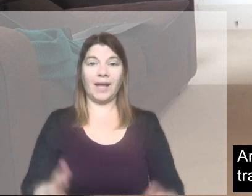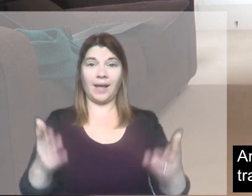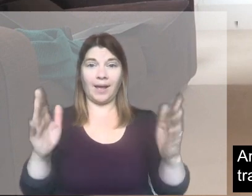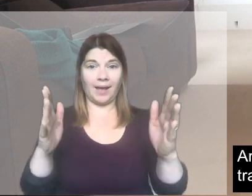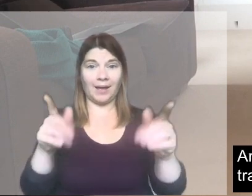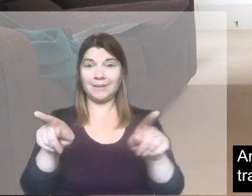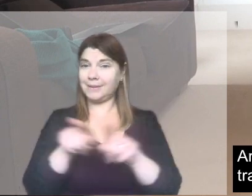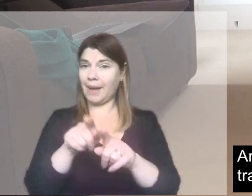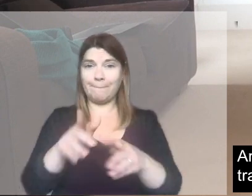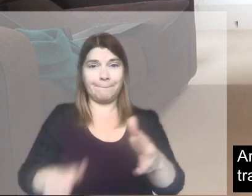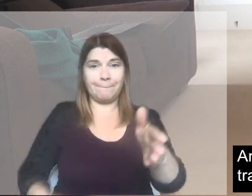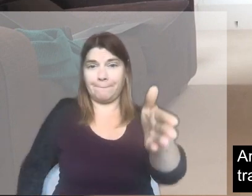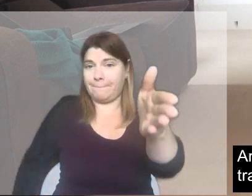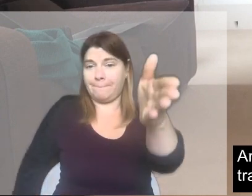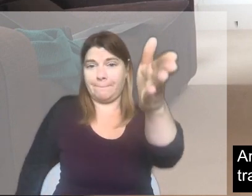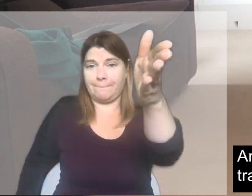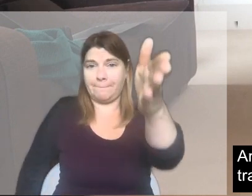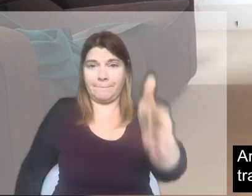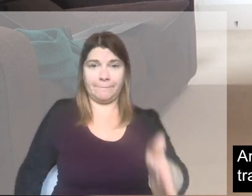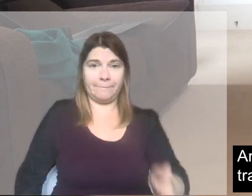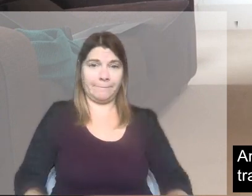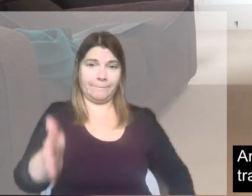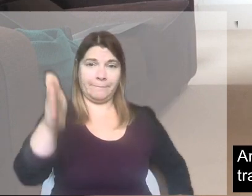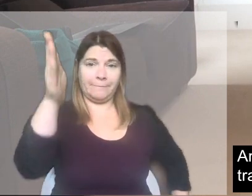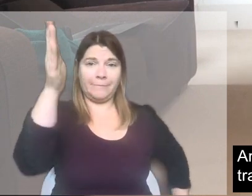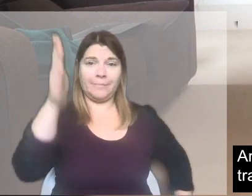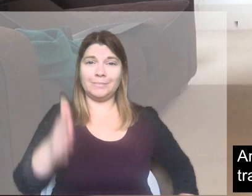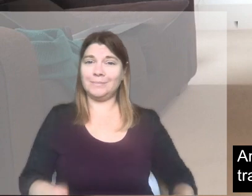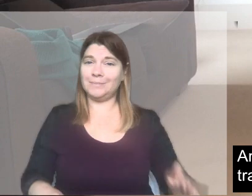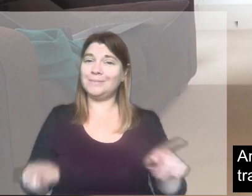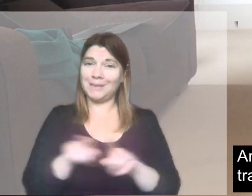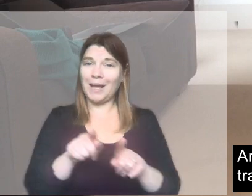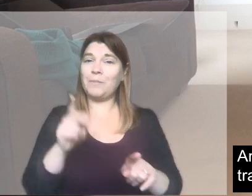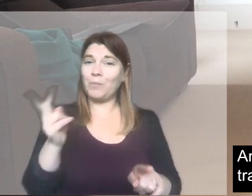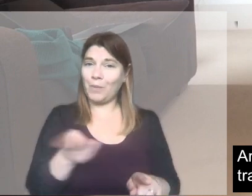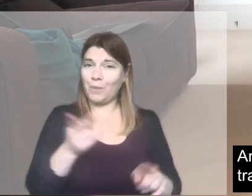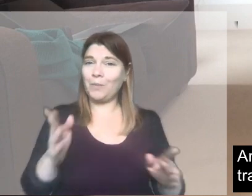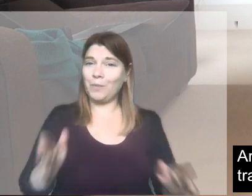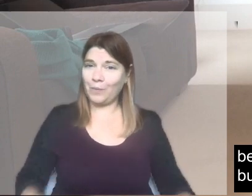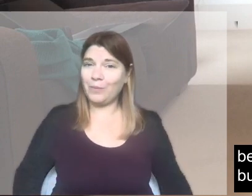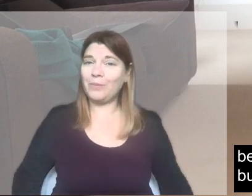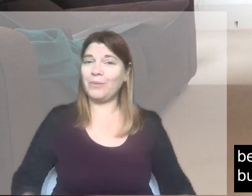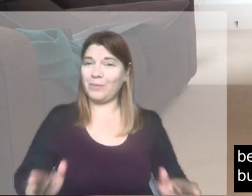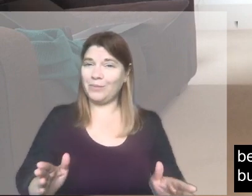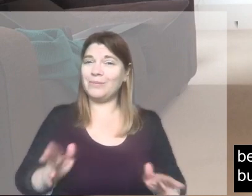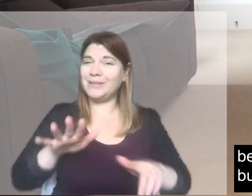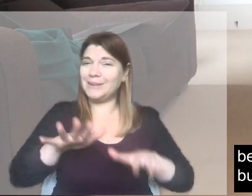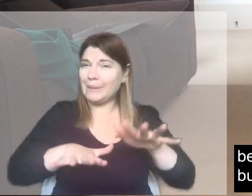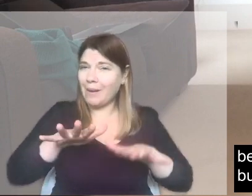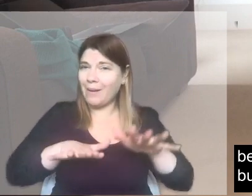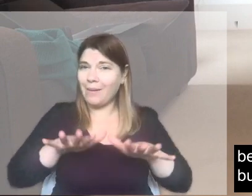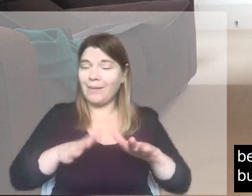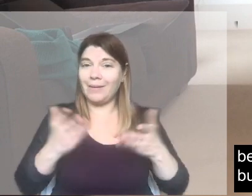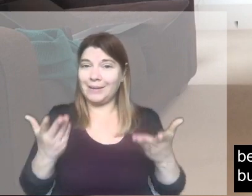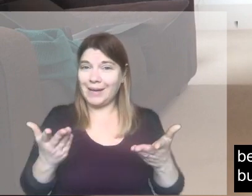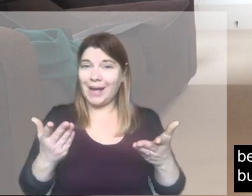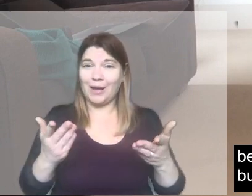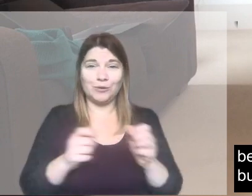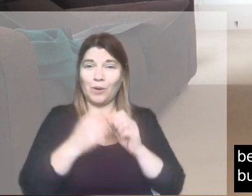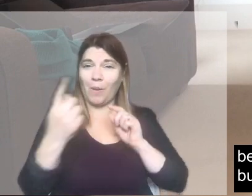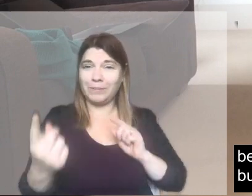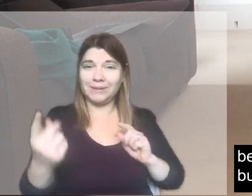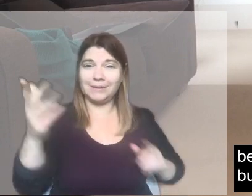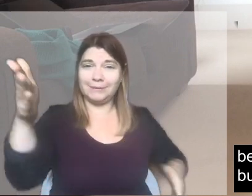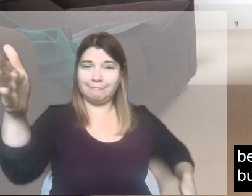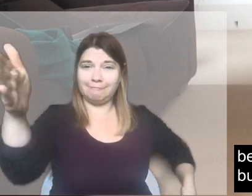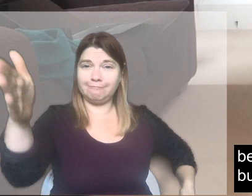two. And the hands are going on exactly the same trajectory, same pathway as they did before. So as they did with the both